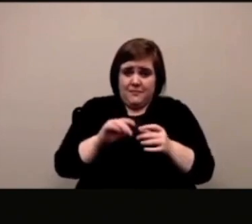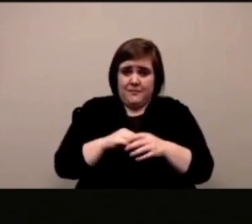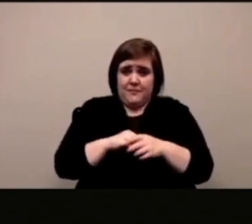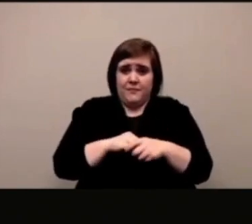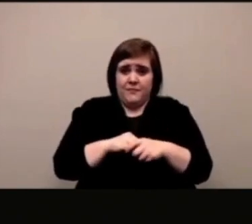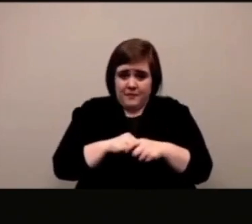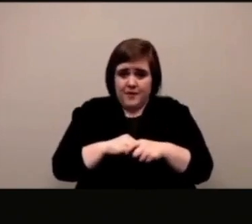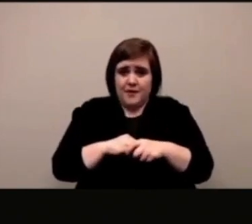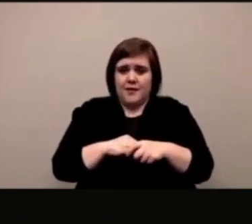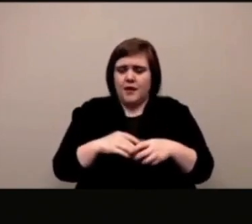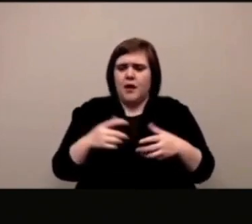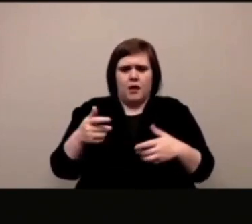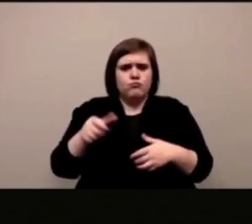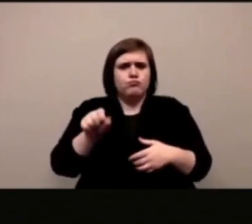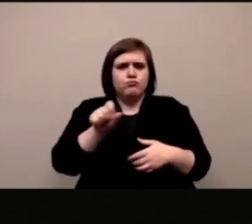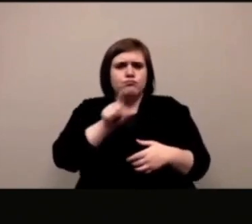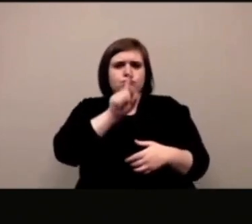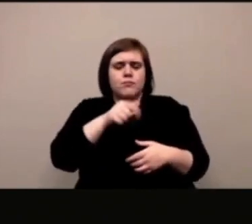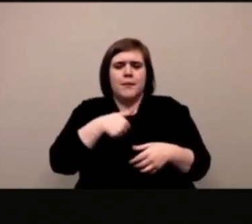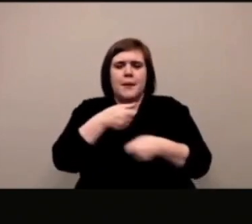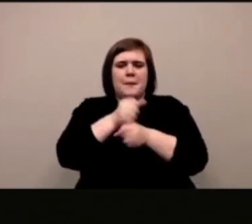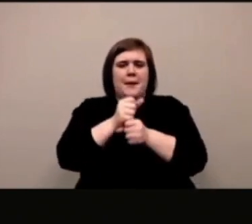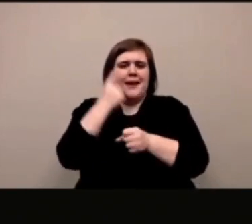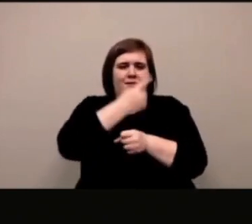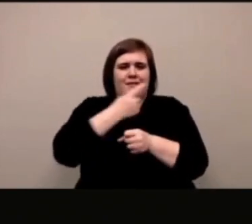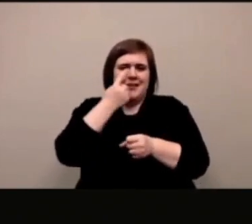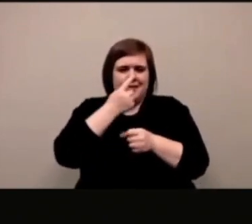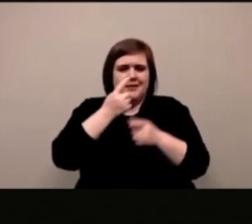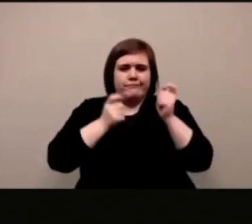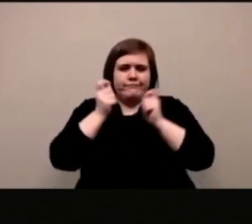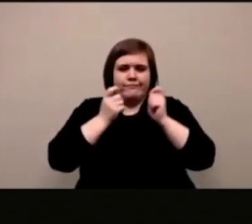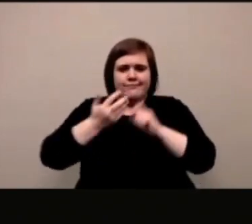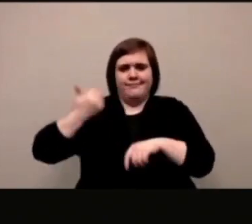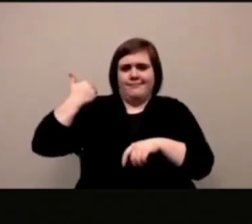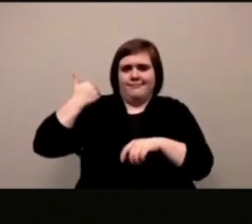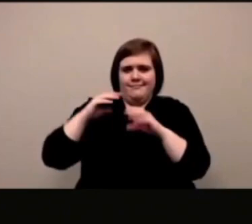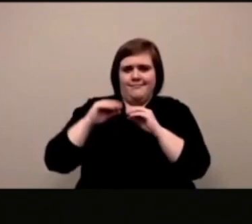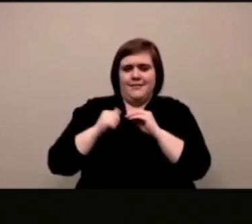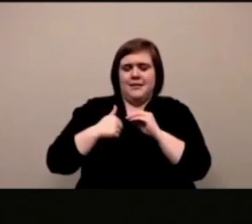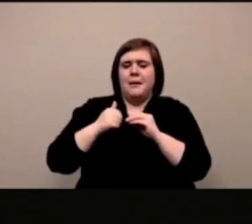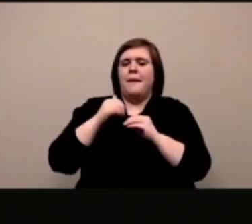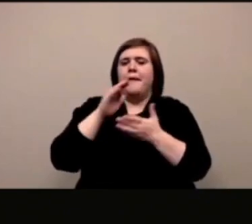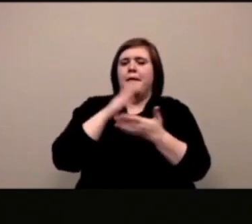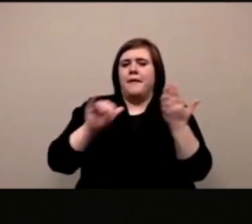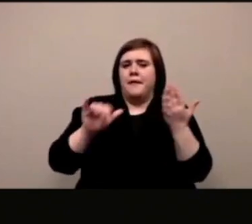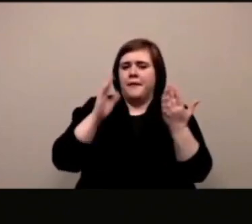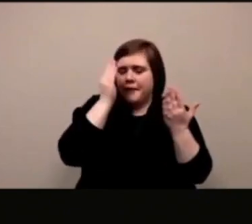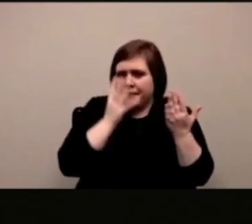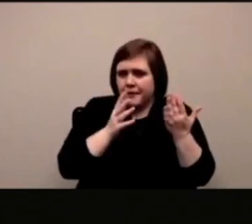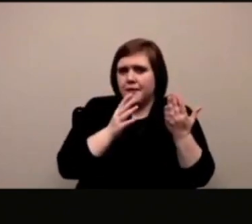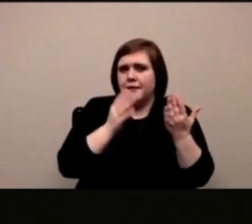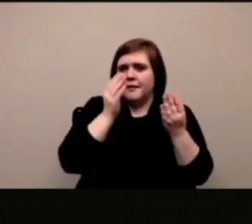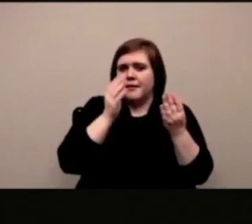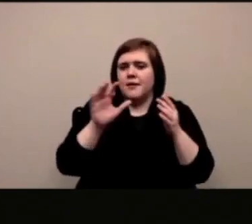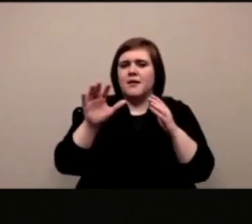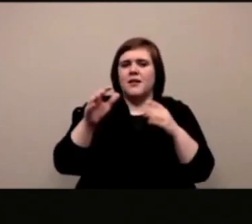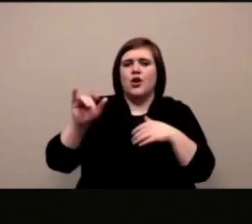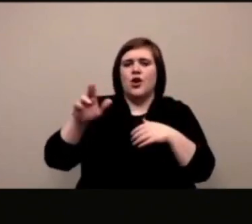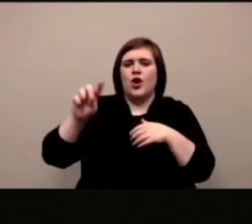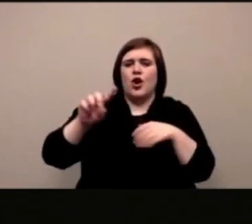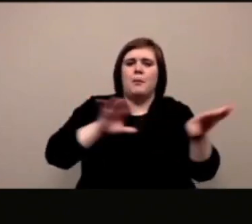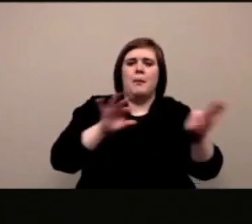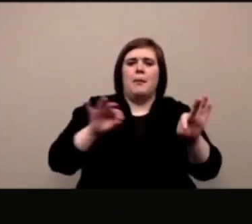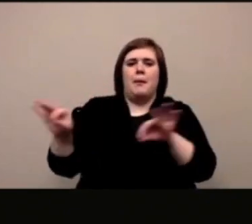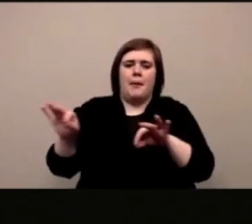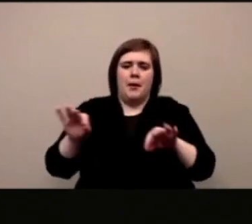Yeah, absolutely. So I was at the making facing session last session. So I gathered some materials in the yard to make